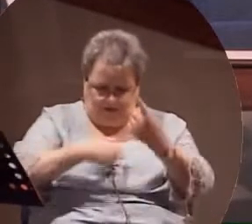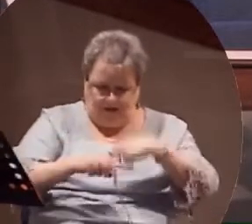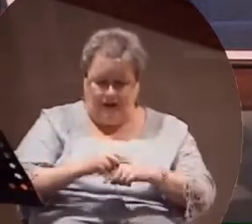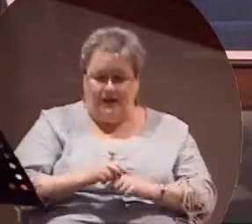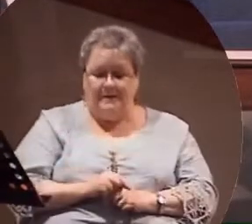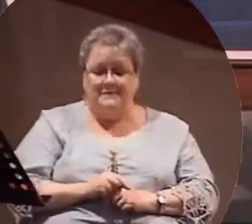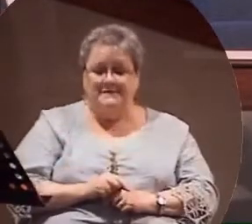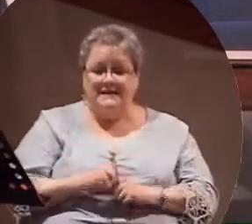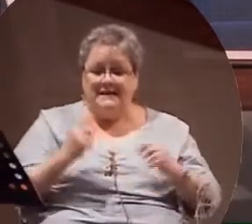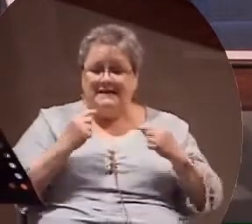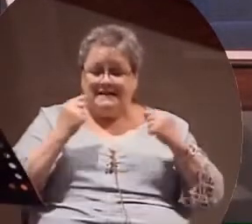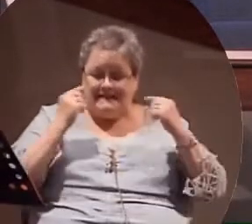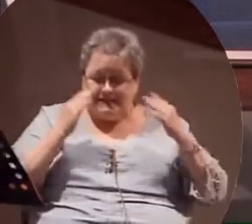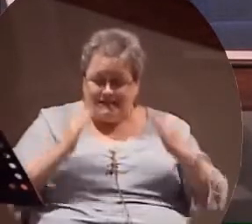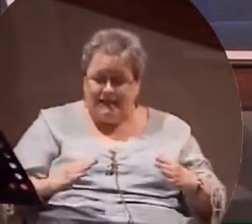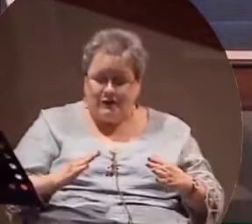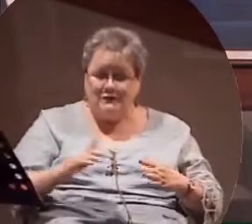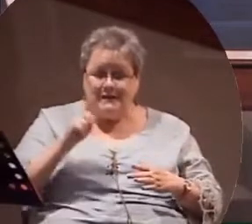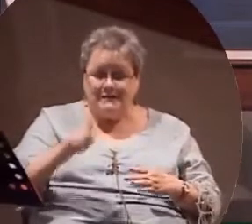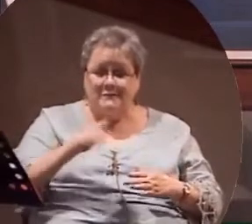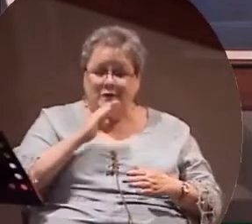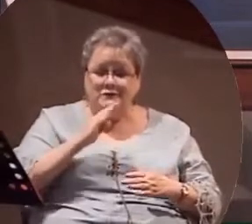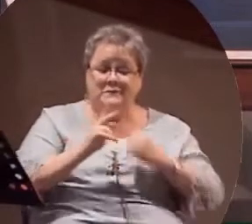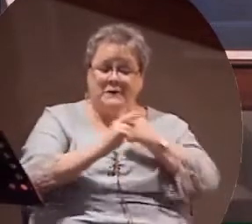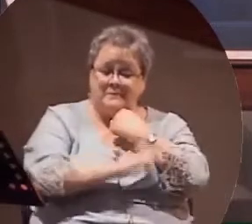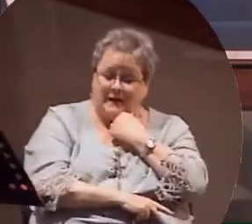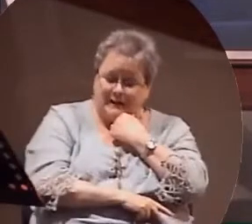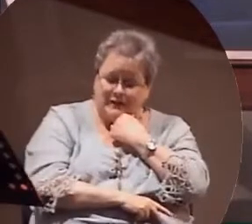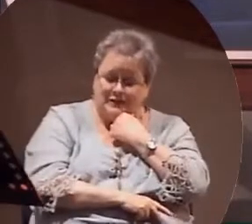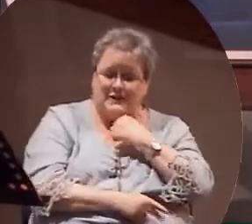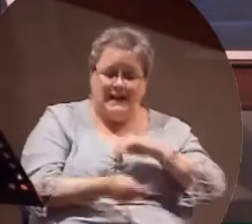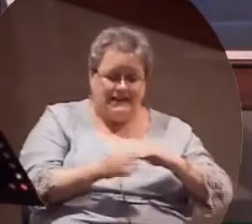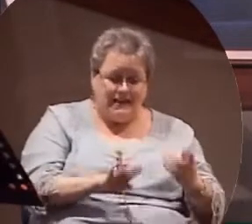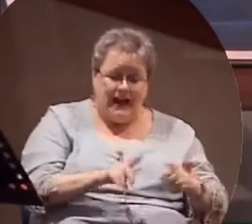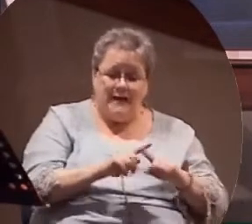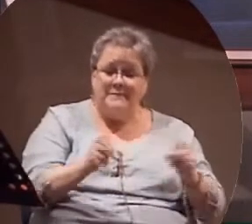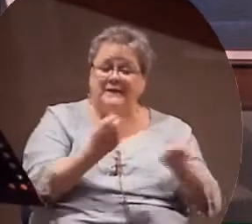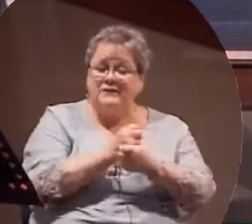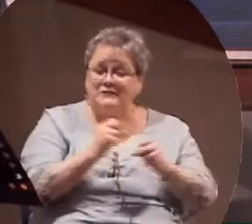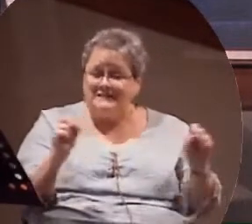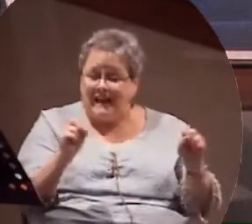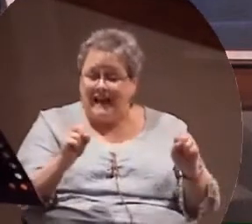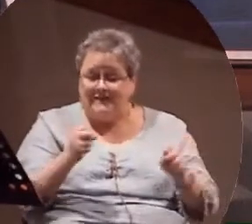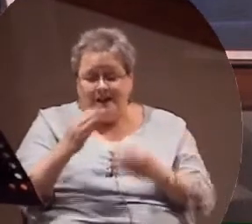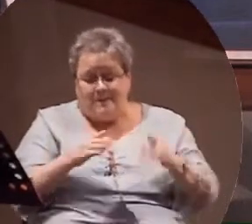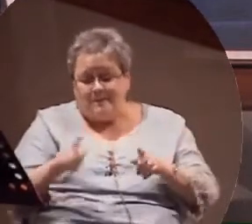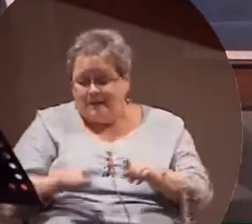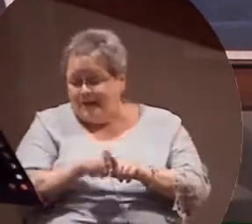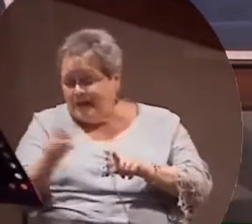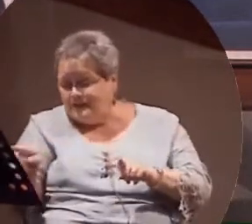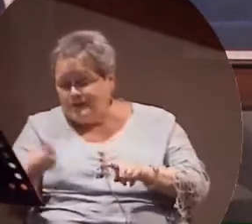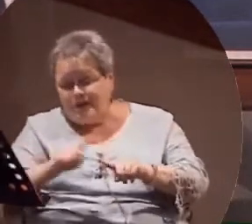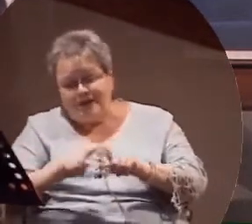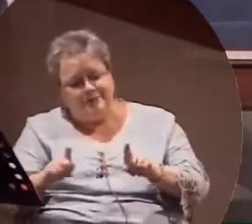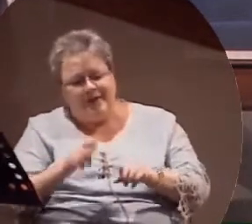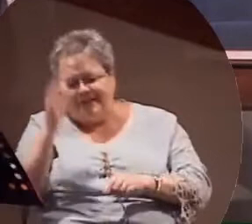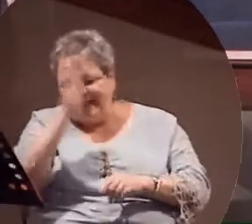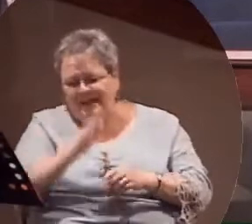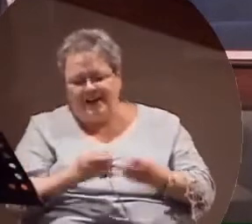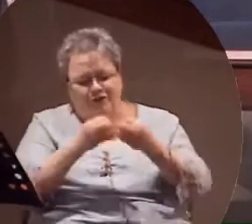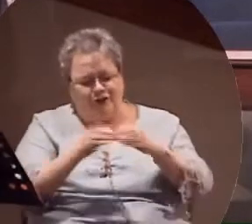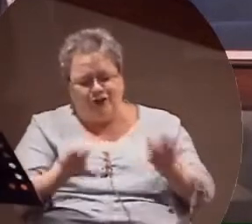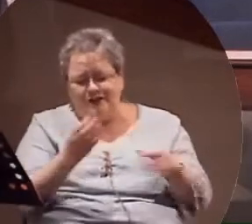I mean sinners, sinners, but got saved and stirred, and sometimes we stray, but we can't lose our salvation.